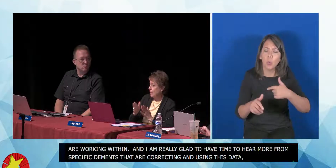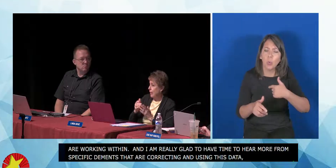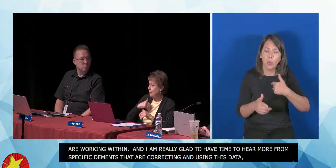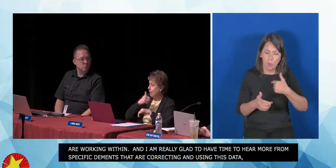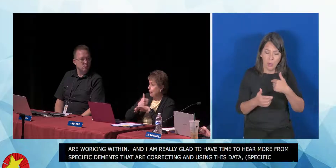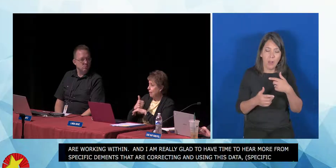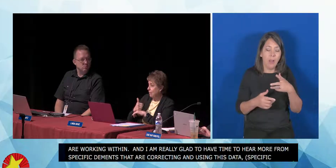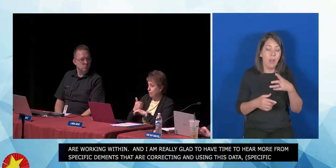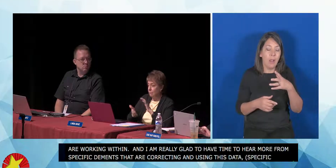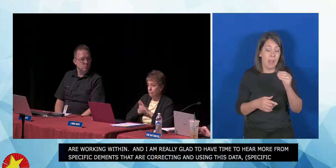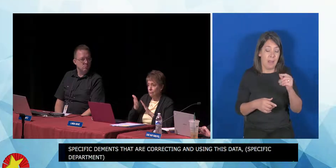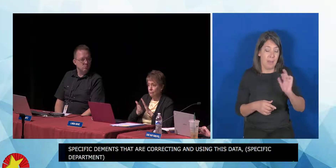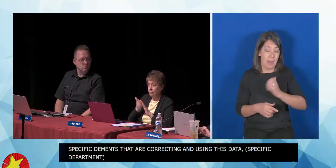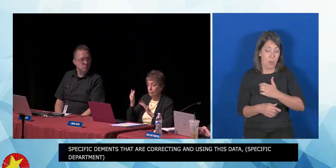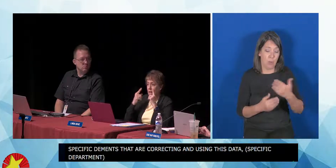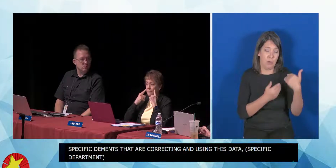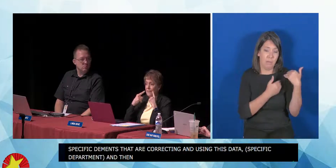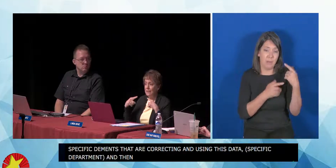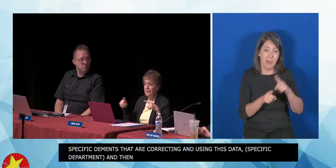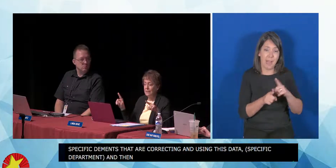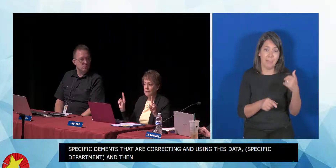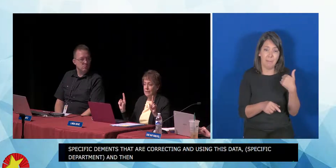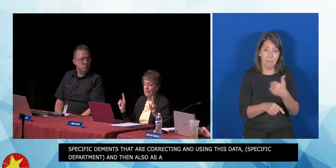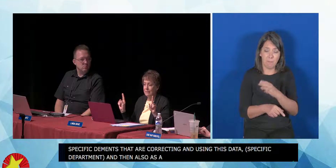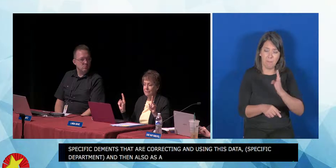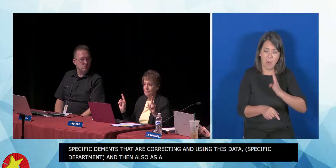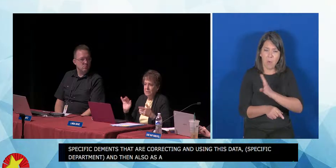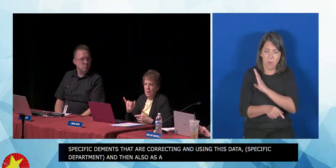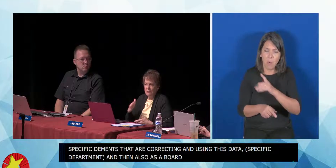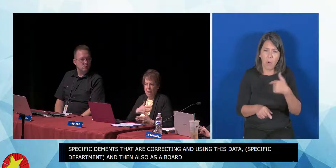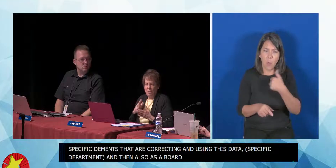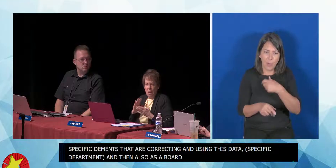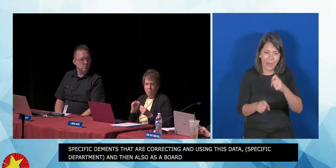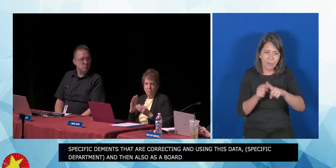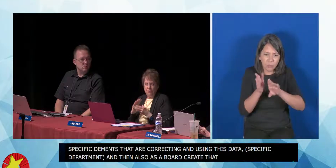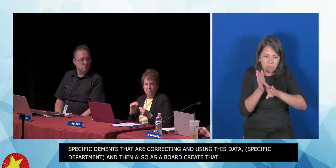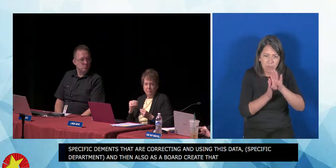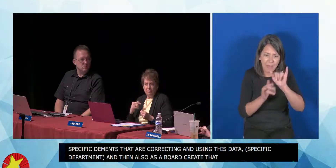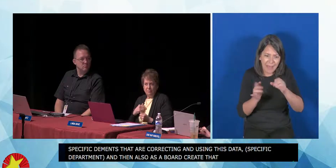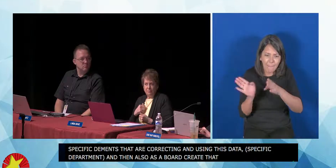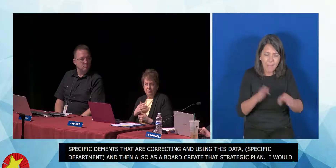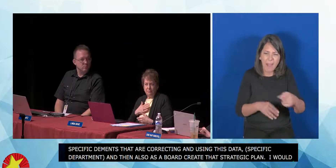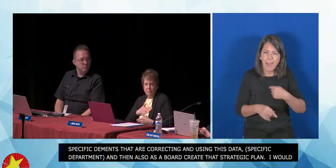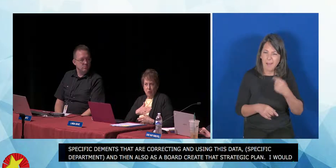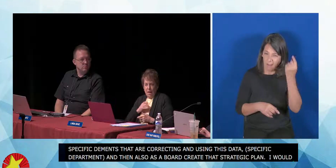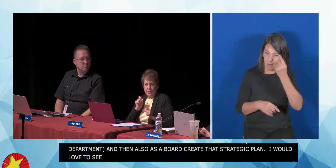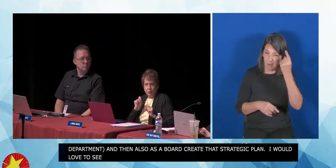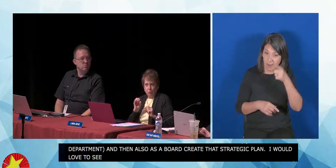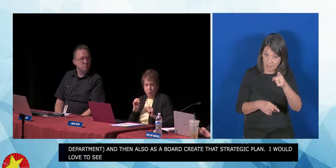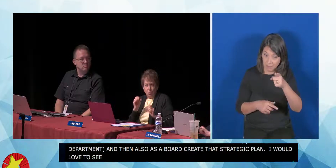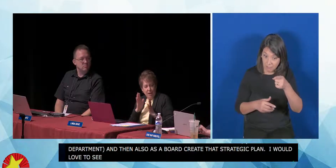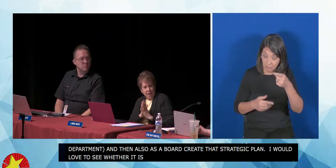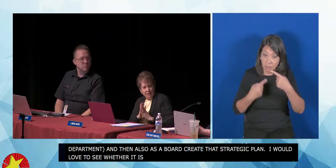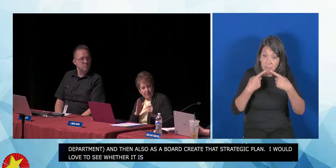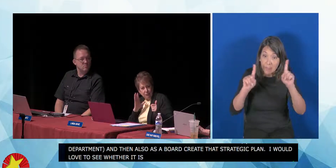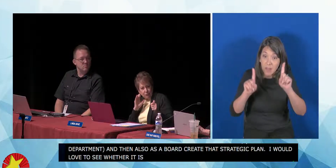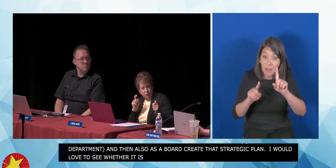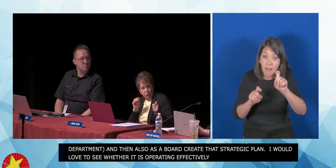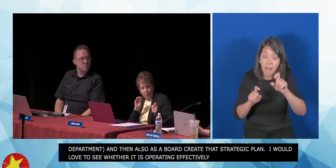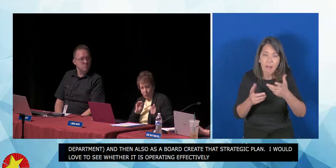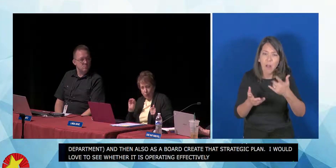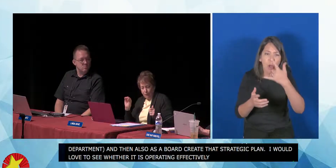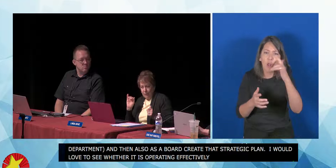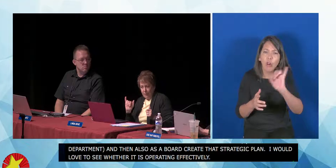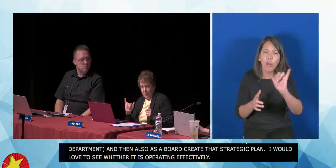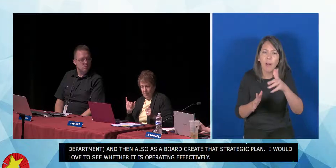responsibility as the board to create that strategic plan, I would love to see whether it's operating effectively. So I would like